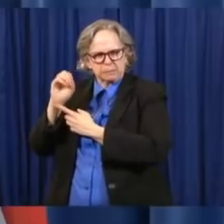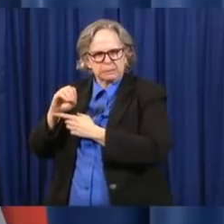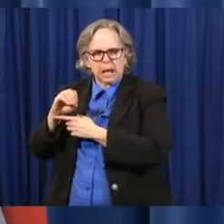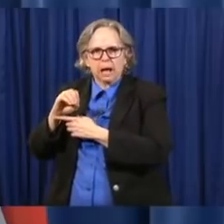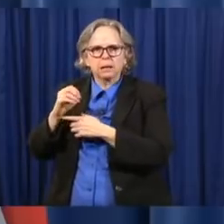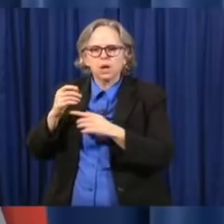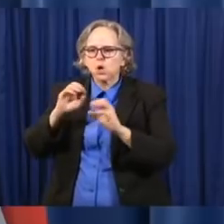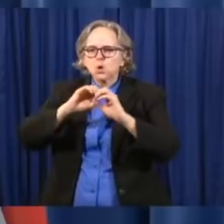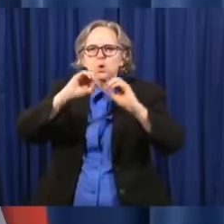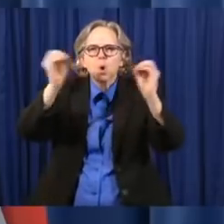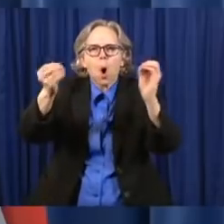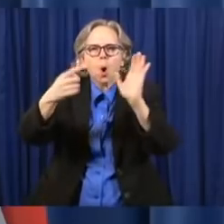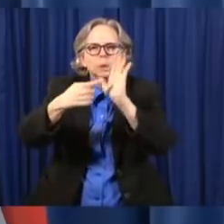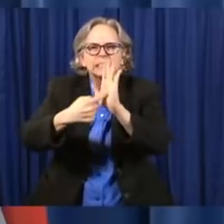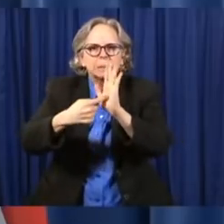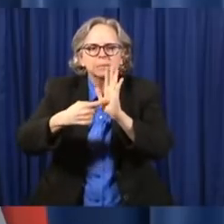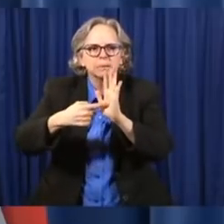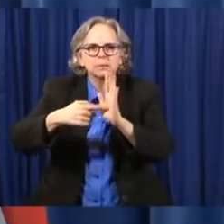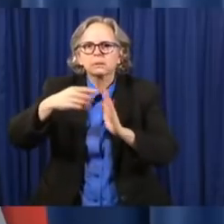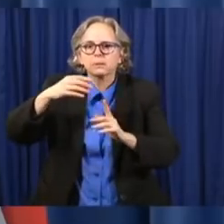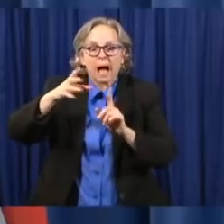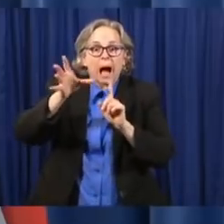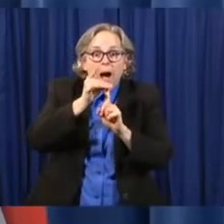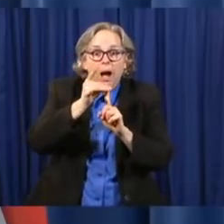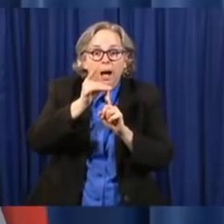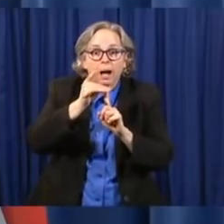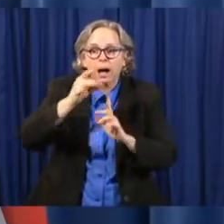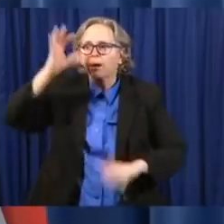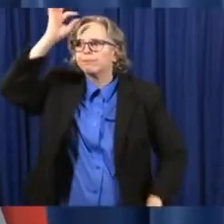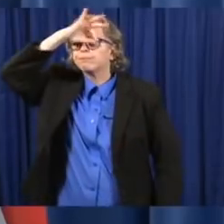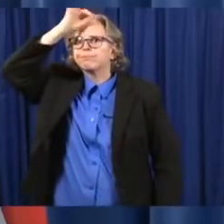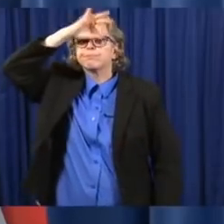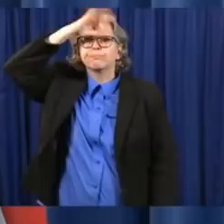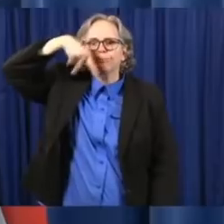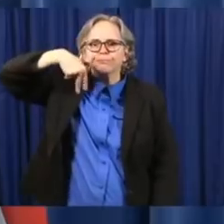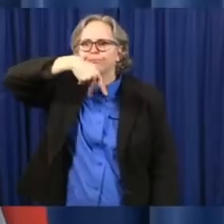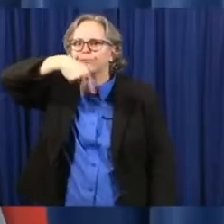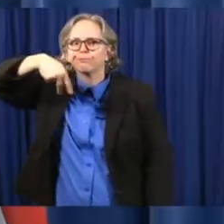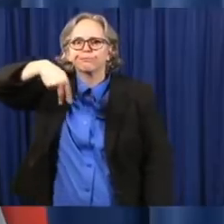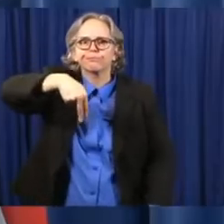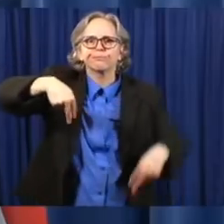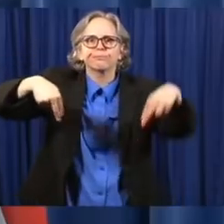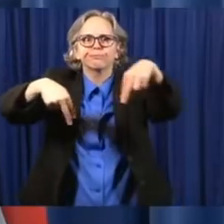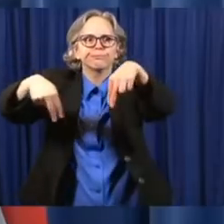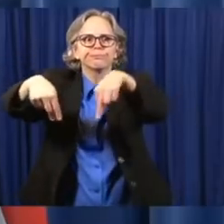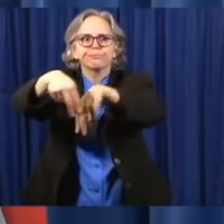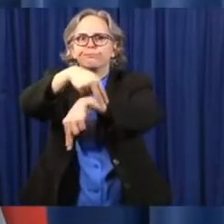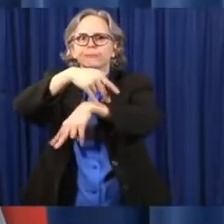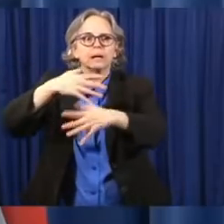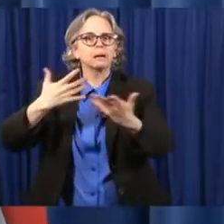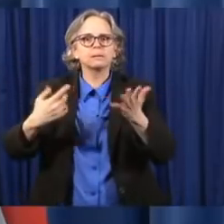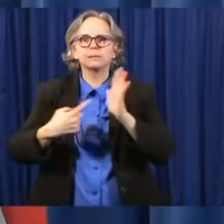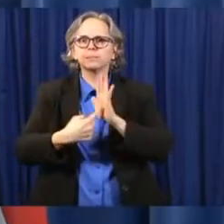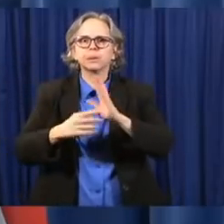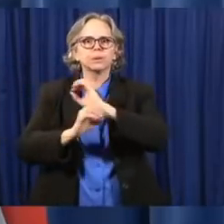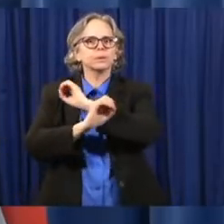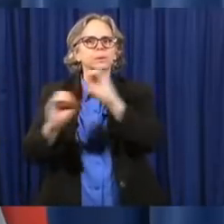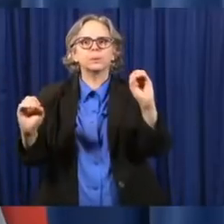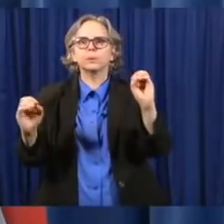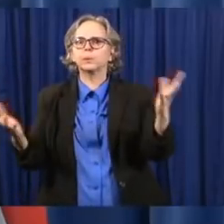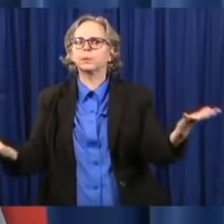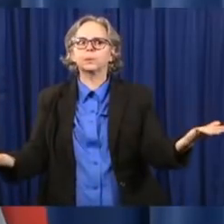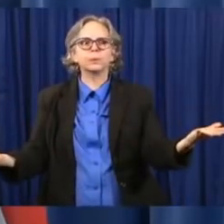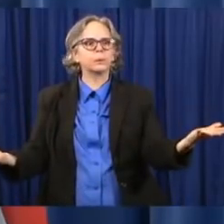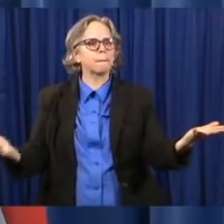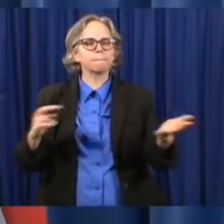again, you can't tell if someone has this by whether they have symptoms or not. And that's what makes it one